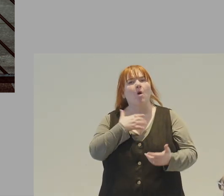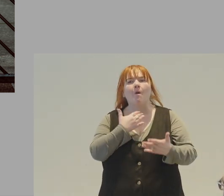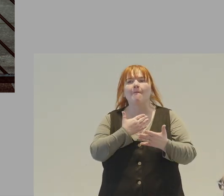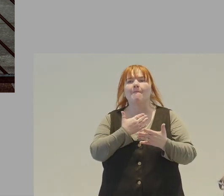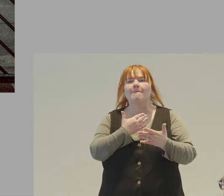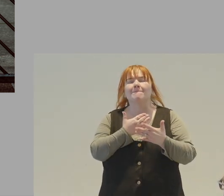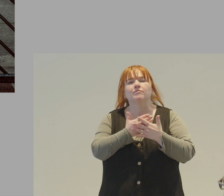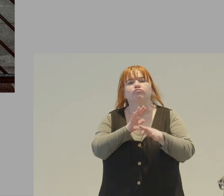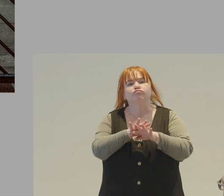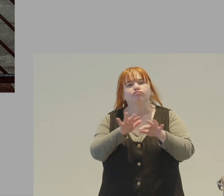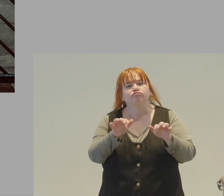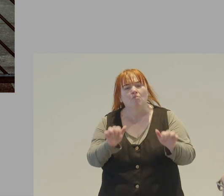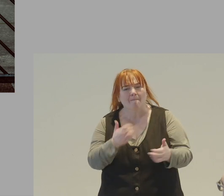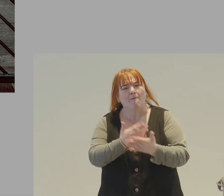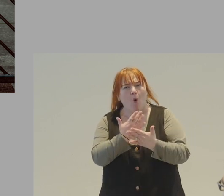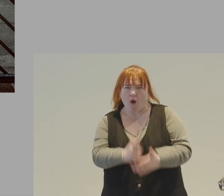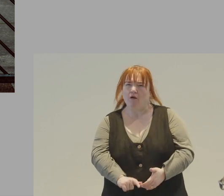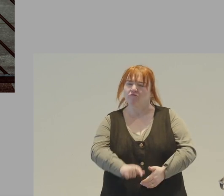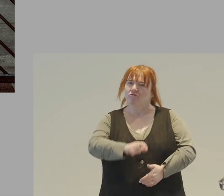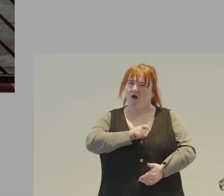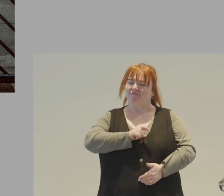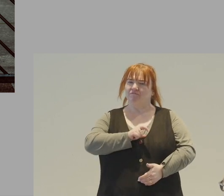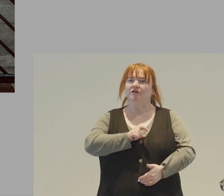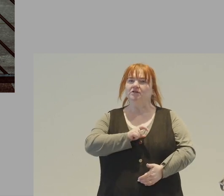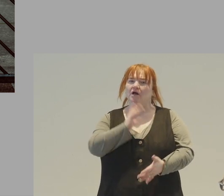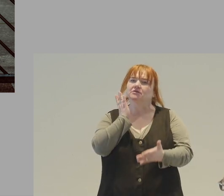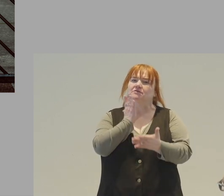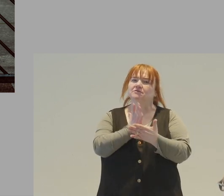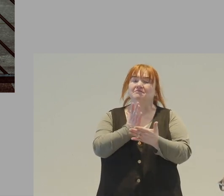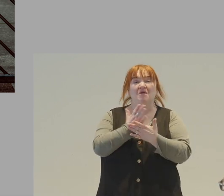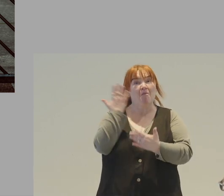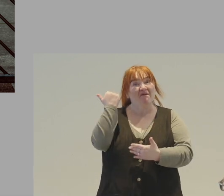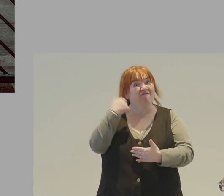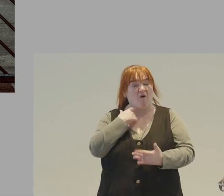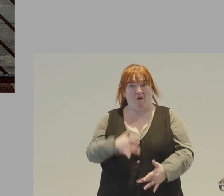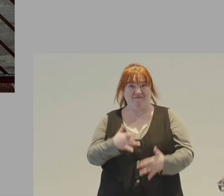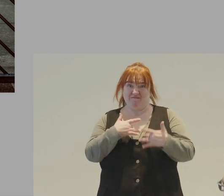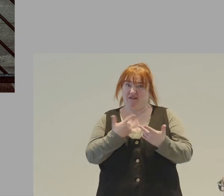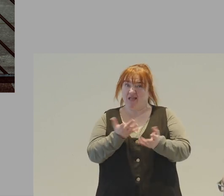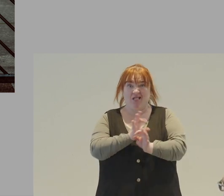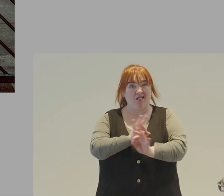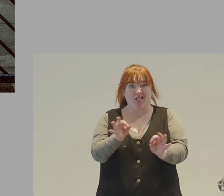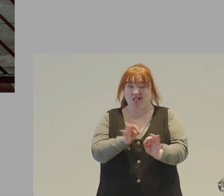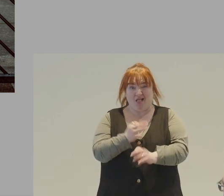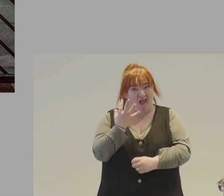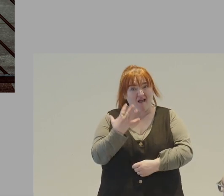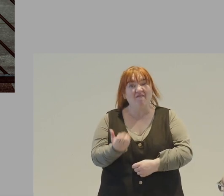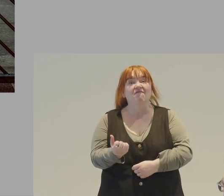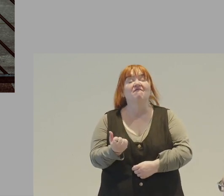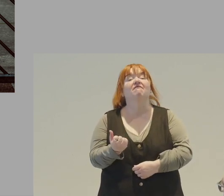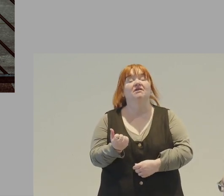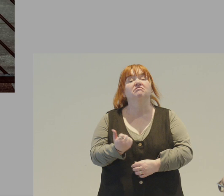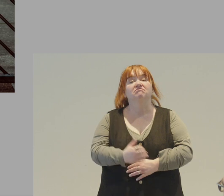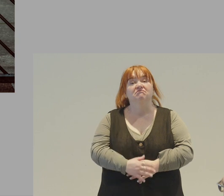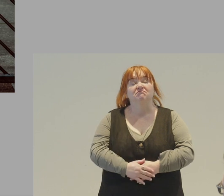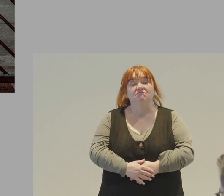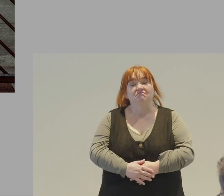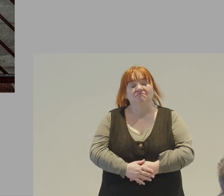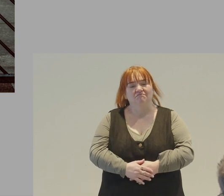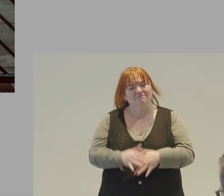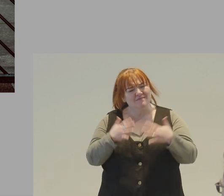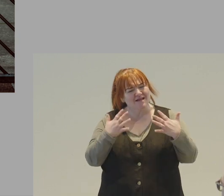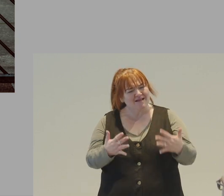It's brought me confidence that I never thought I had. You know, it made